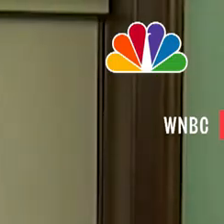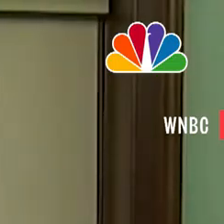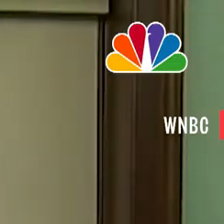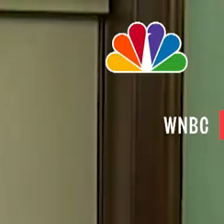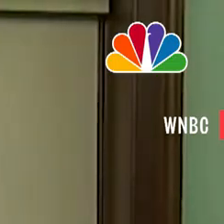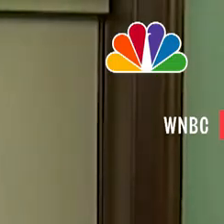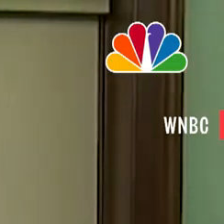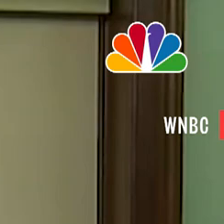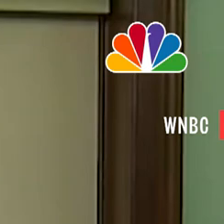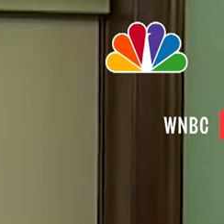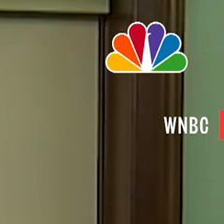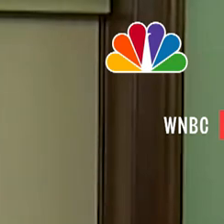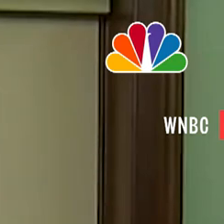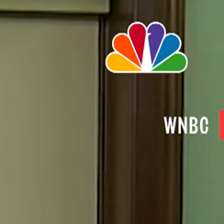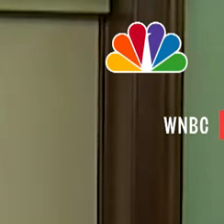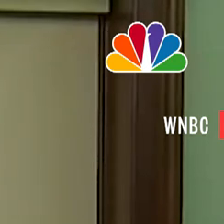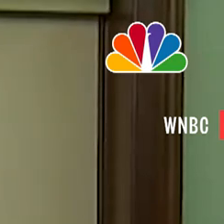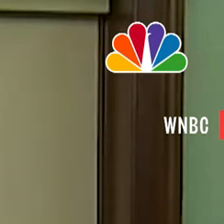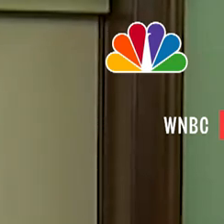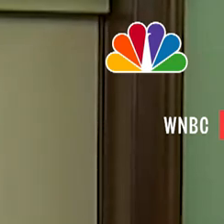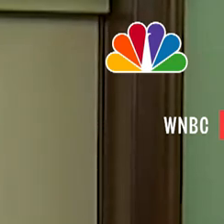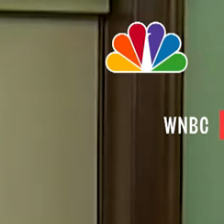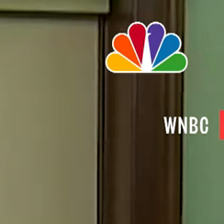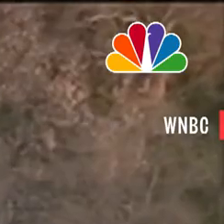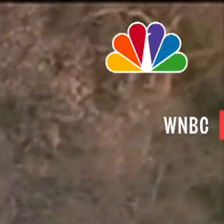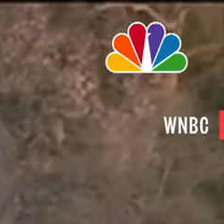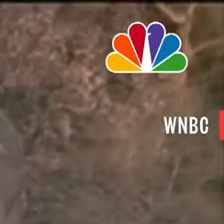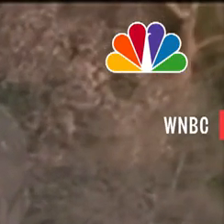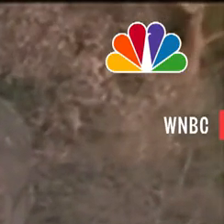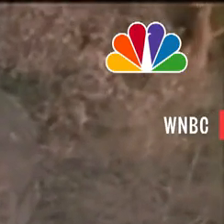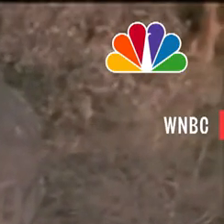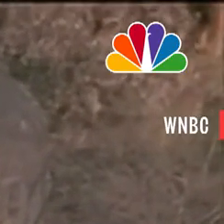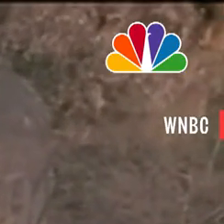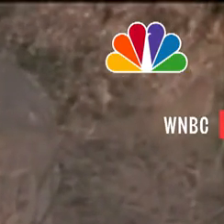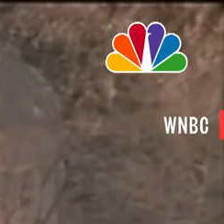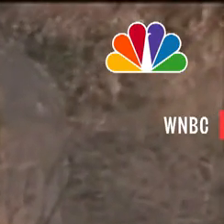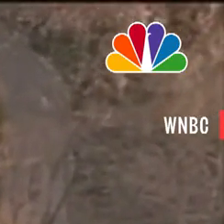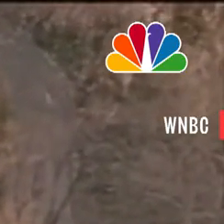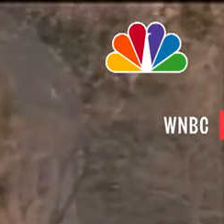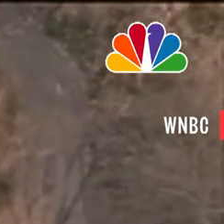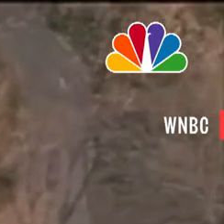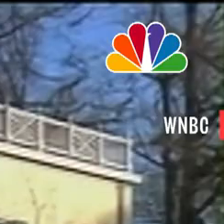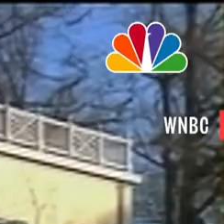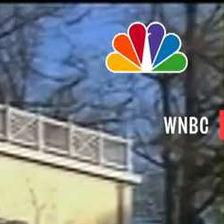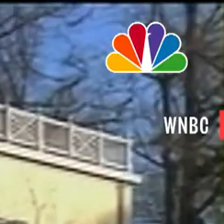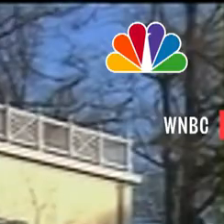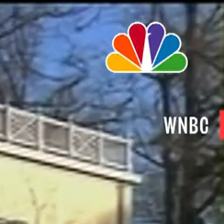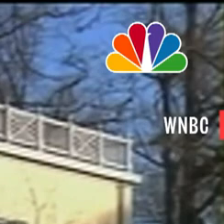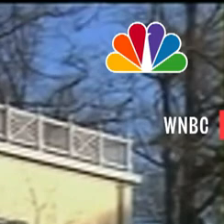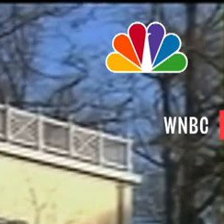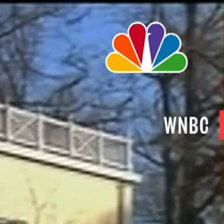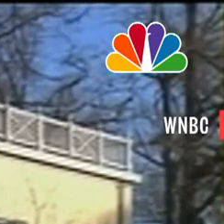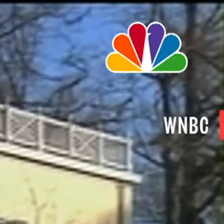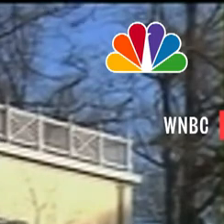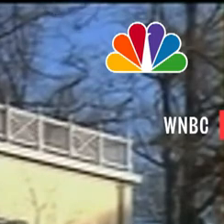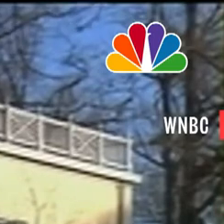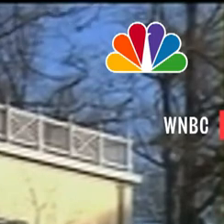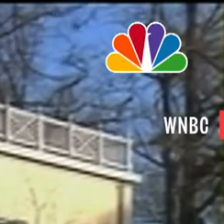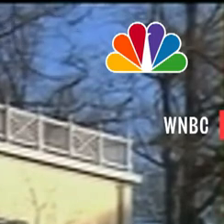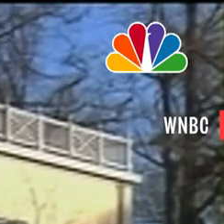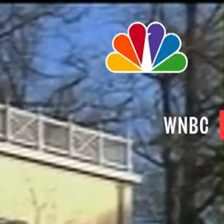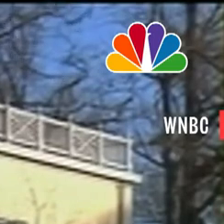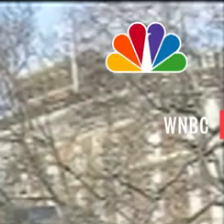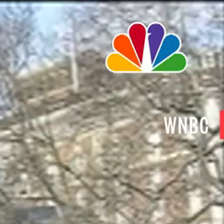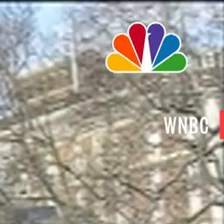Hall statue of Thomas Jefferson because he owned slaves. The First Lady even seemed to hint at changing the name of Gracie Mansion,